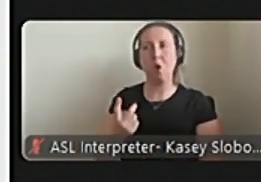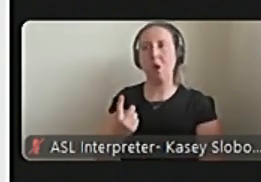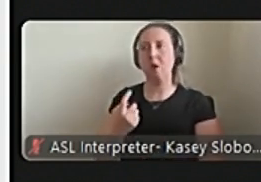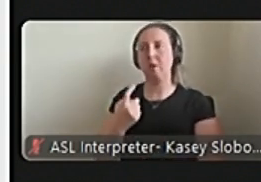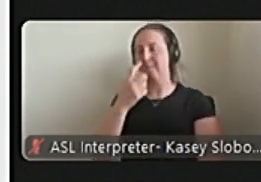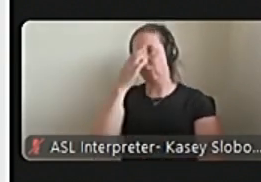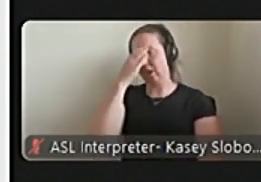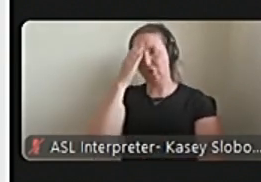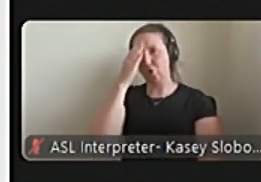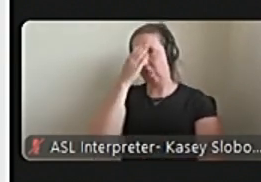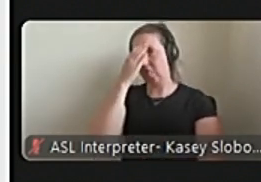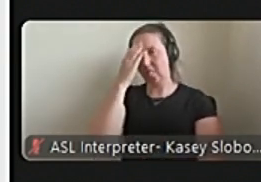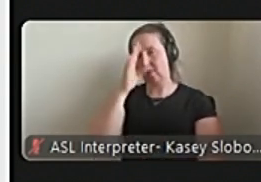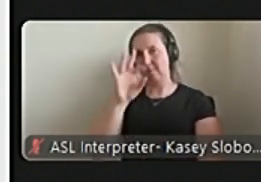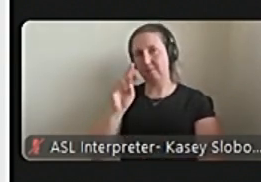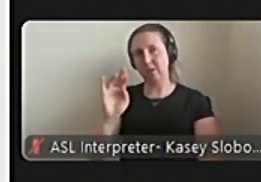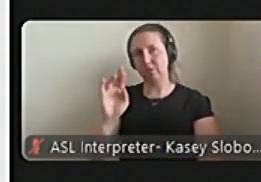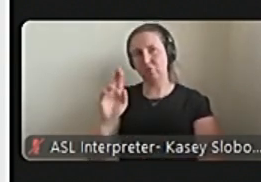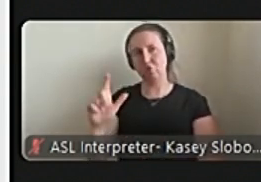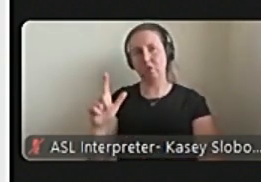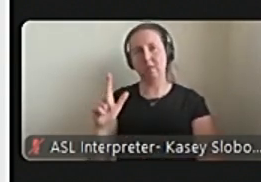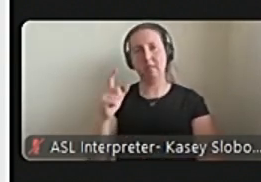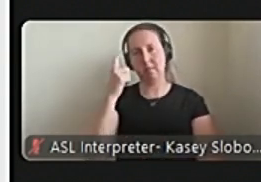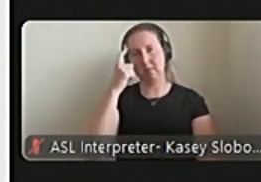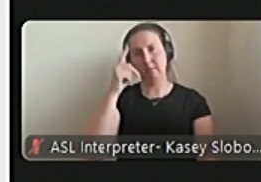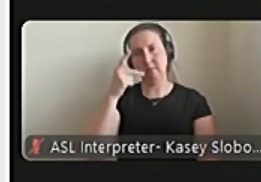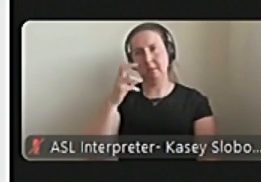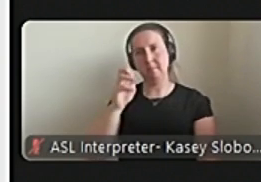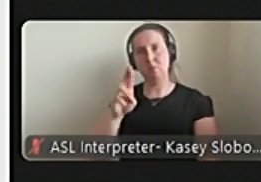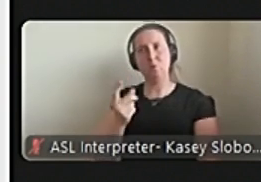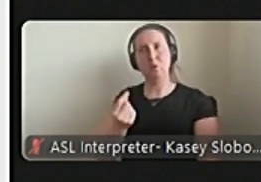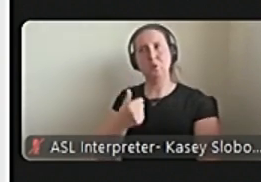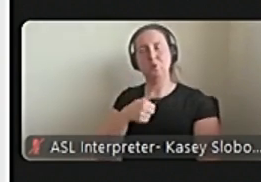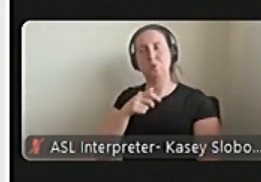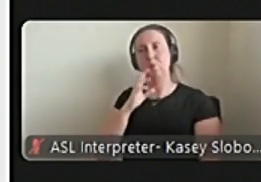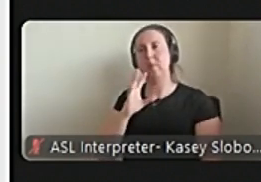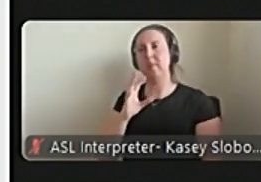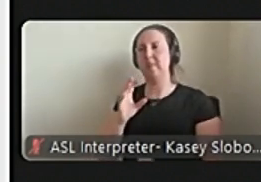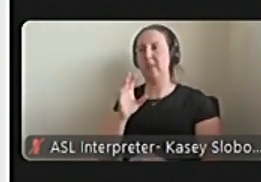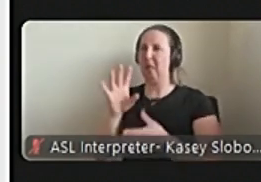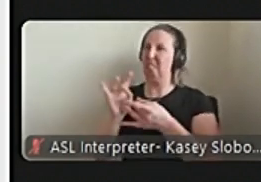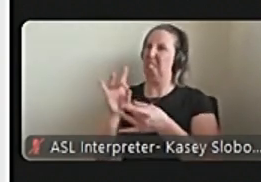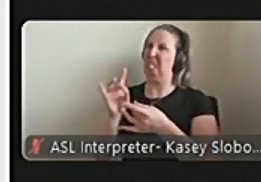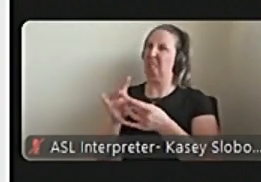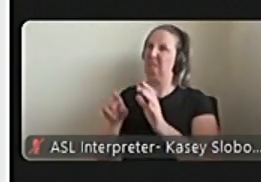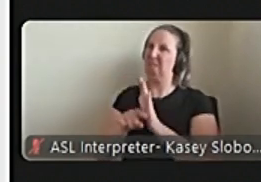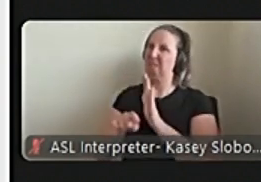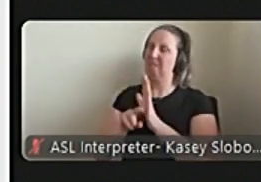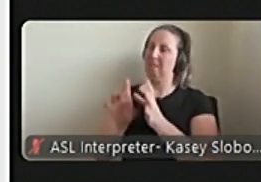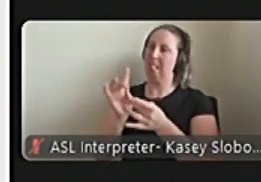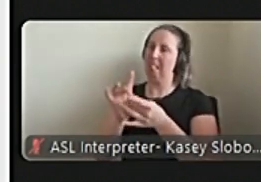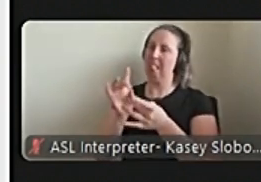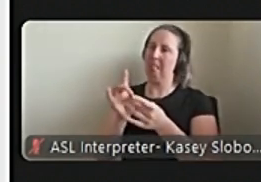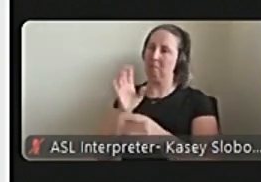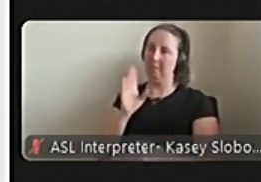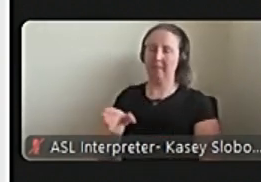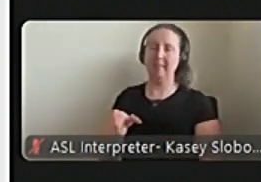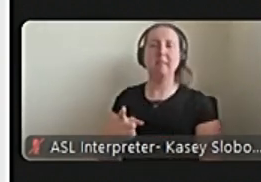sometimes, more impulsive, hurtful comments. But normally, and that's what people